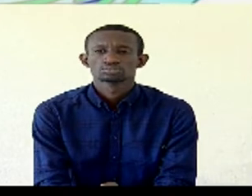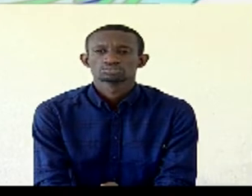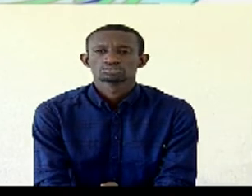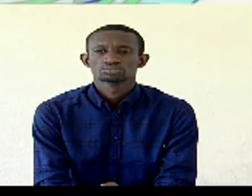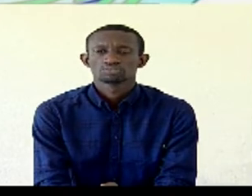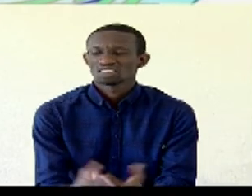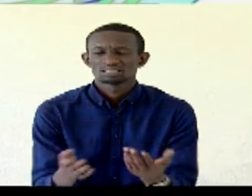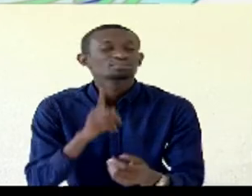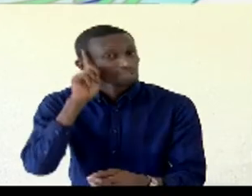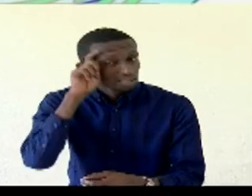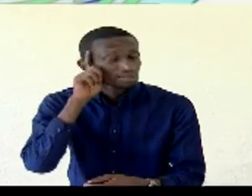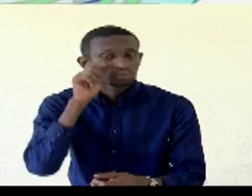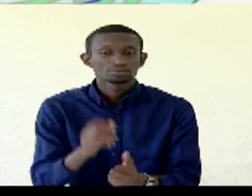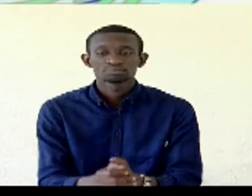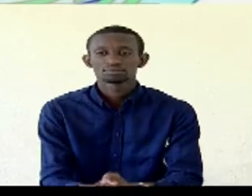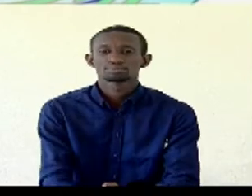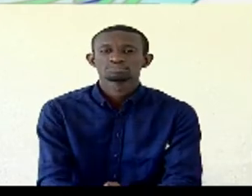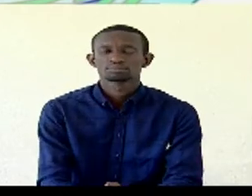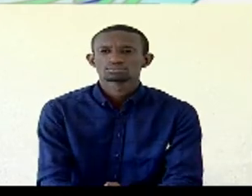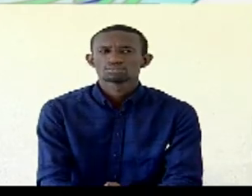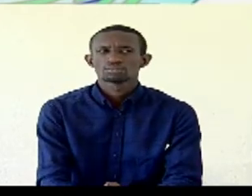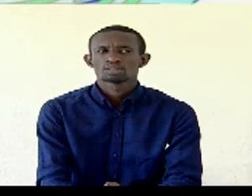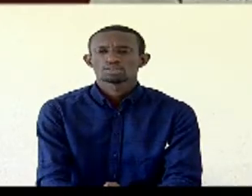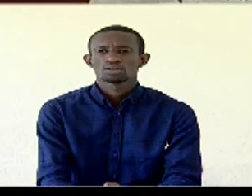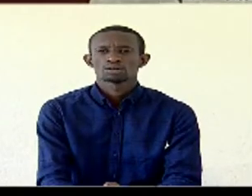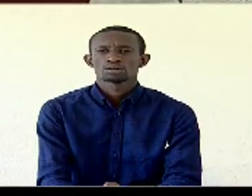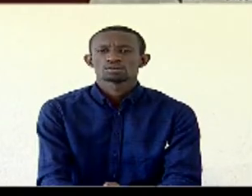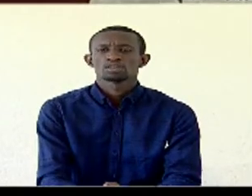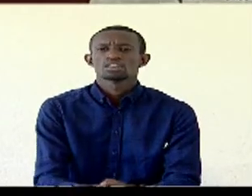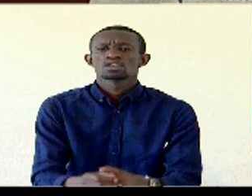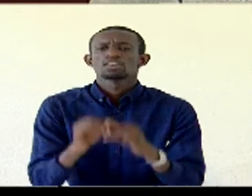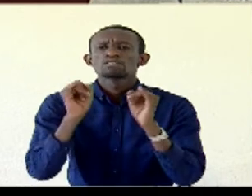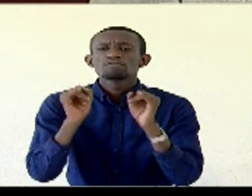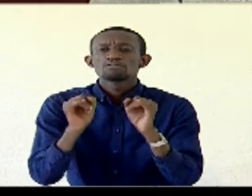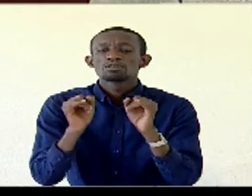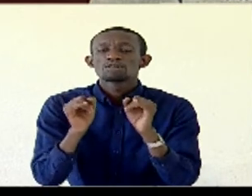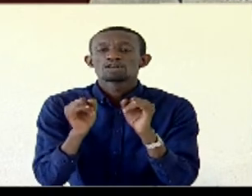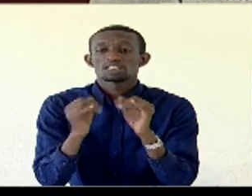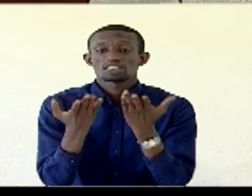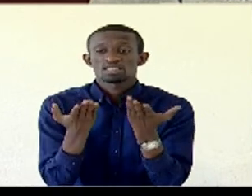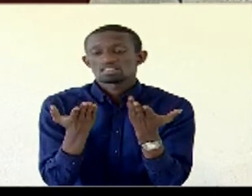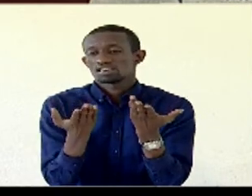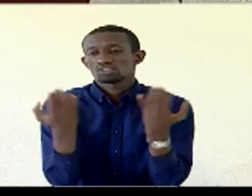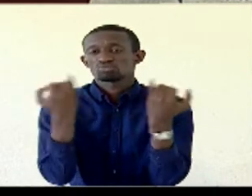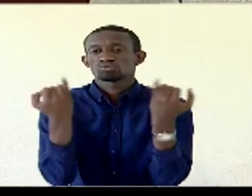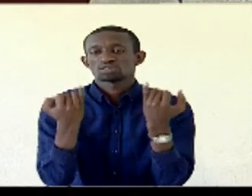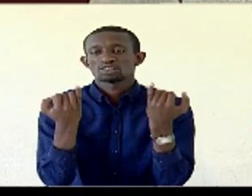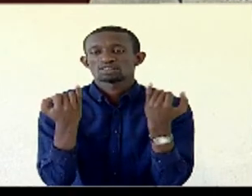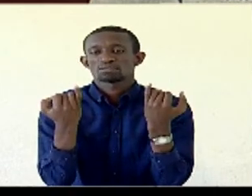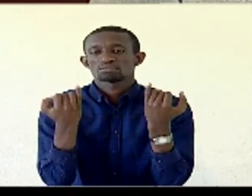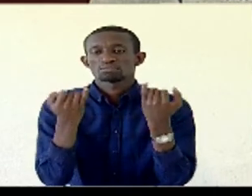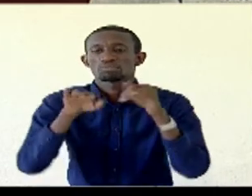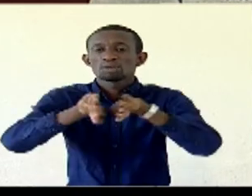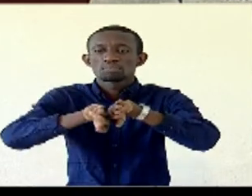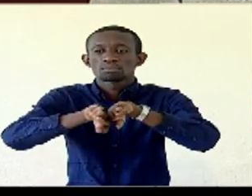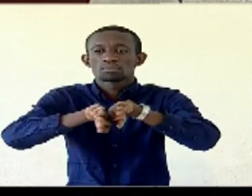Let's think. You have an X. What if it was just like this, and then I'm pulling this way, and then I'm pulling this way? Then it